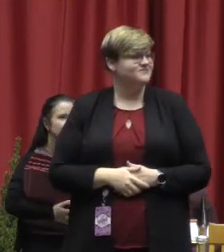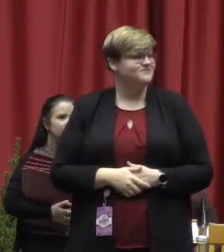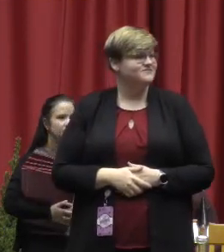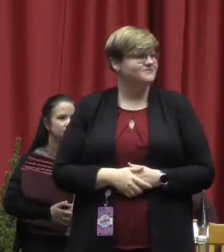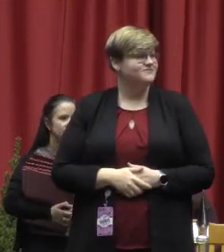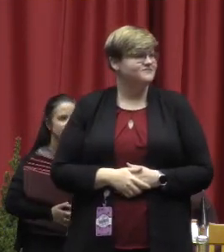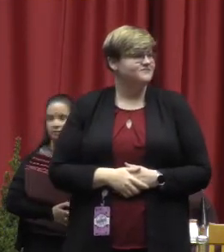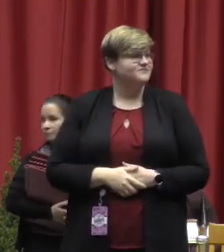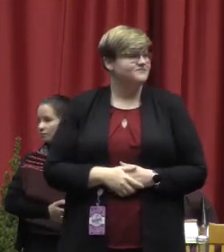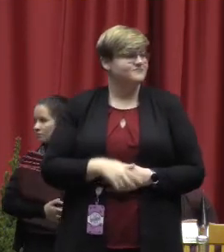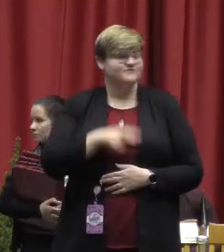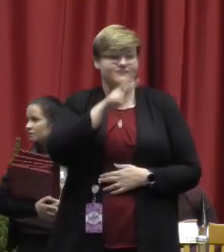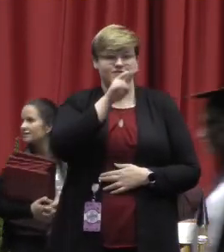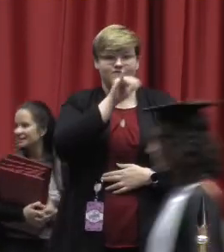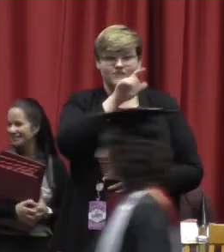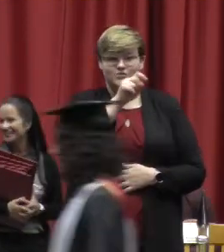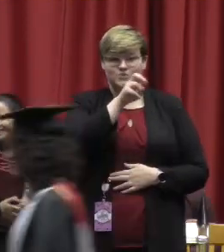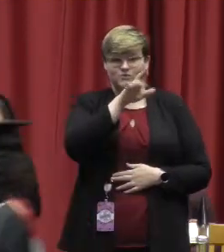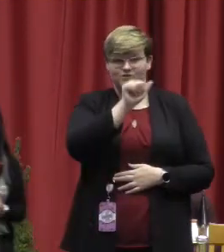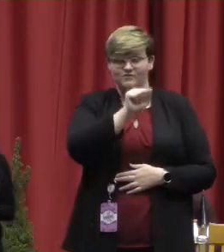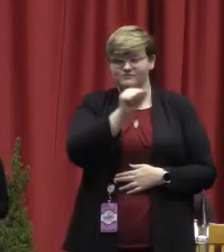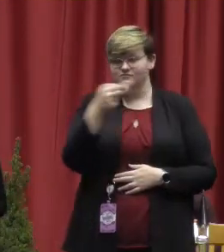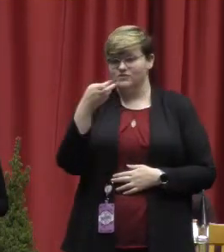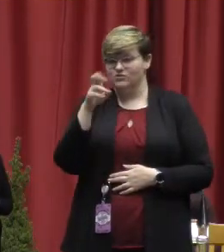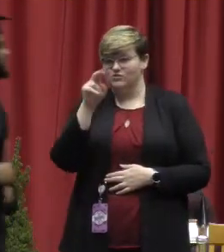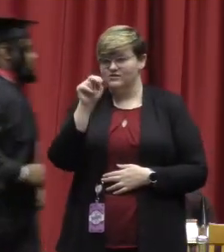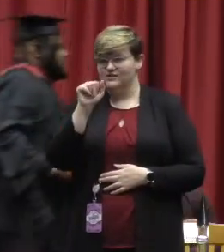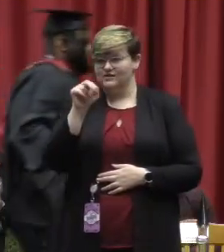Victoria Hernandez.